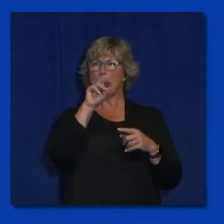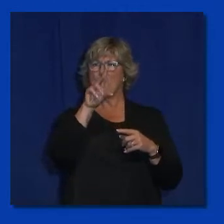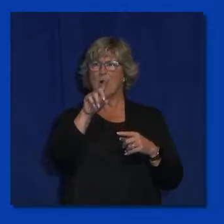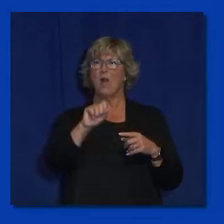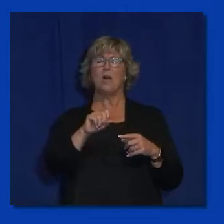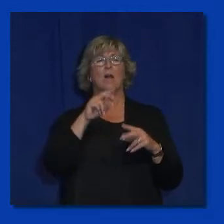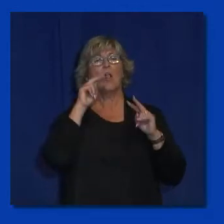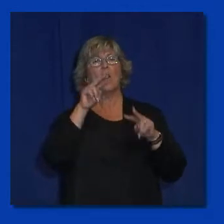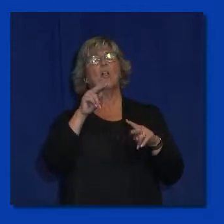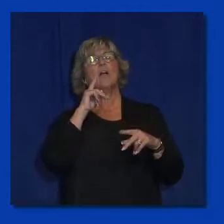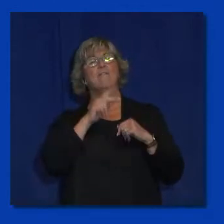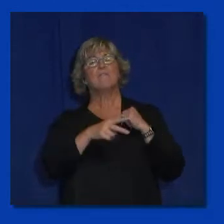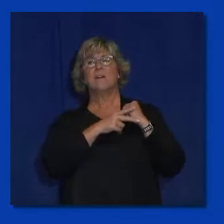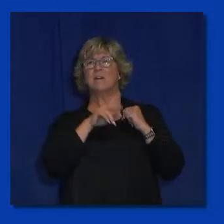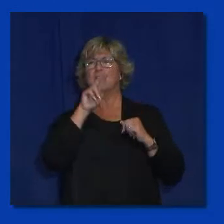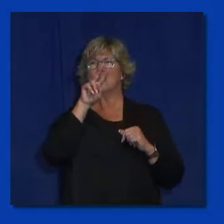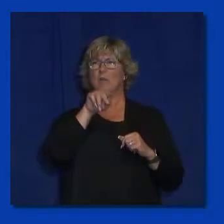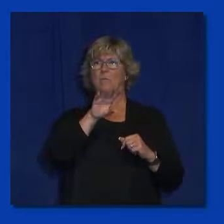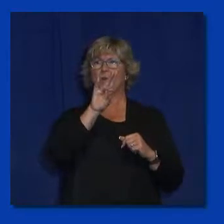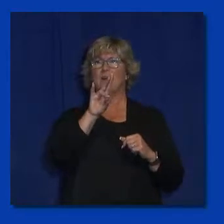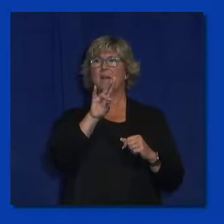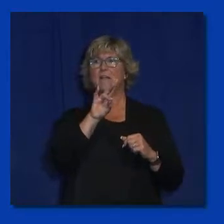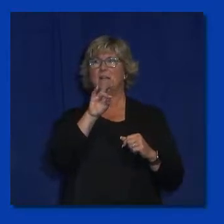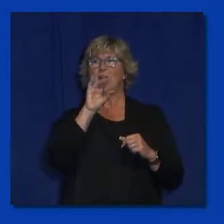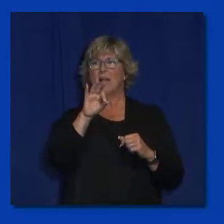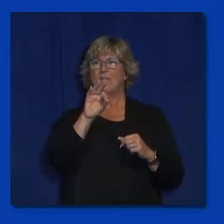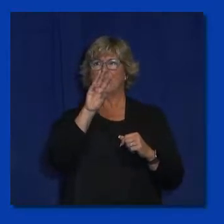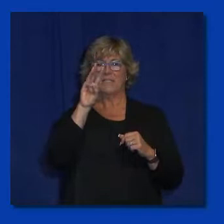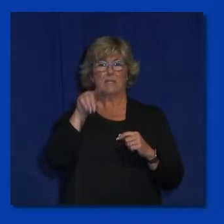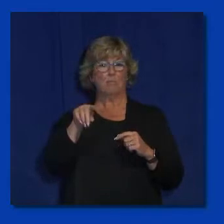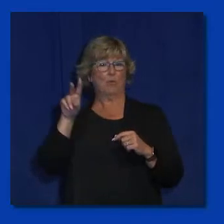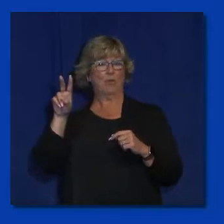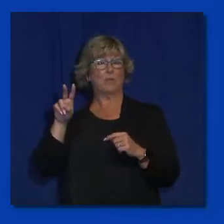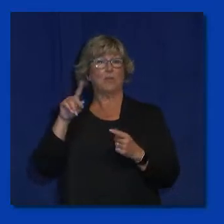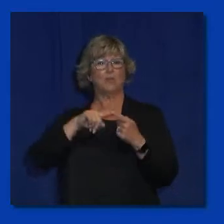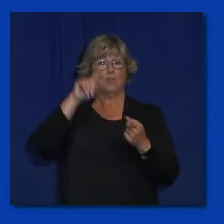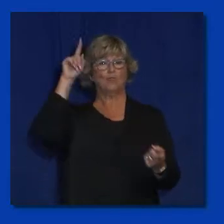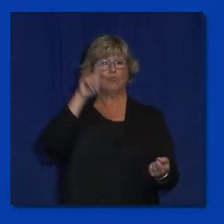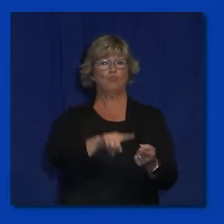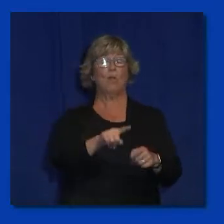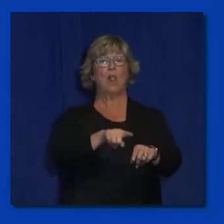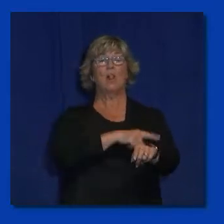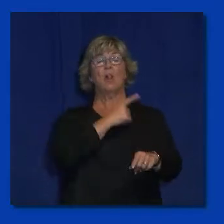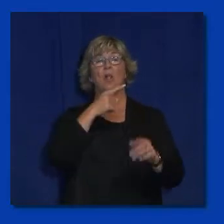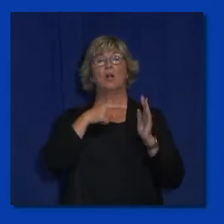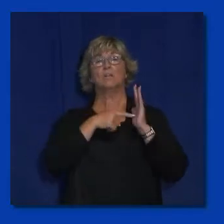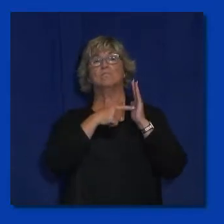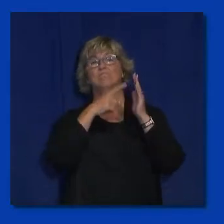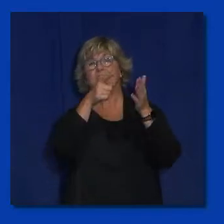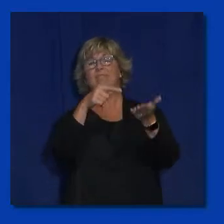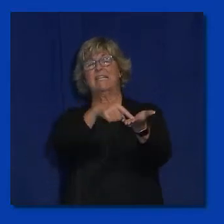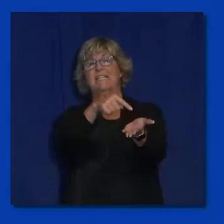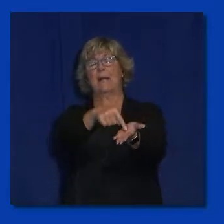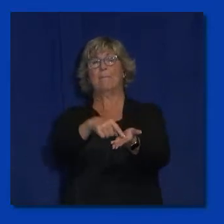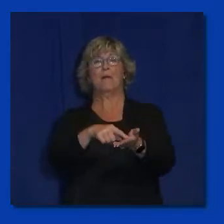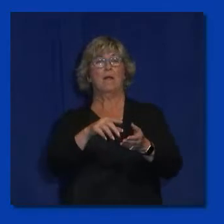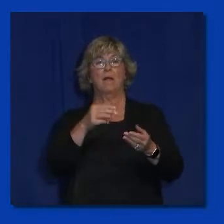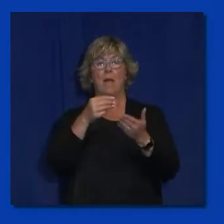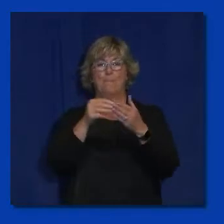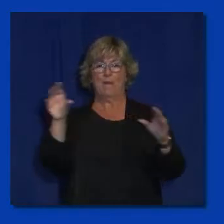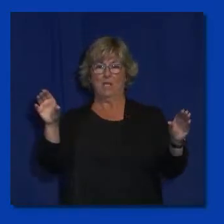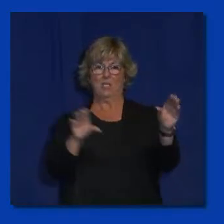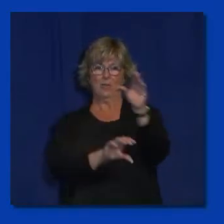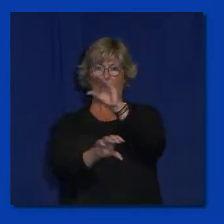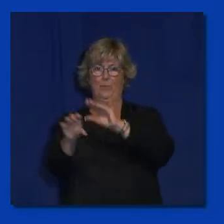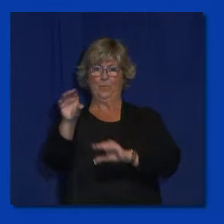Just for example, on 2.7 of the 6.2 we're proposing in terms of reducing our long-term debt obligations just by shifting capital